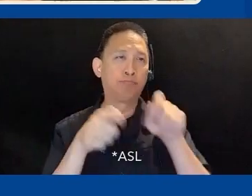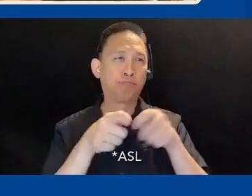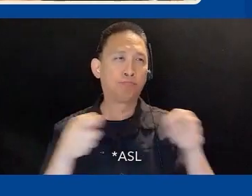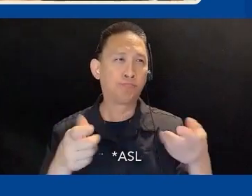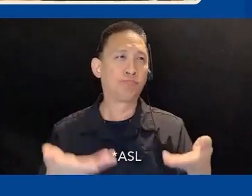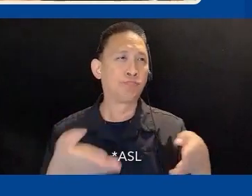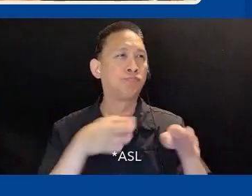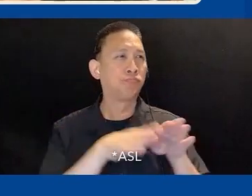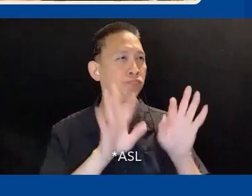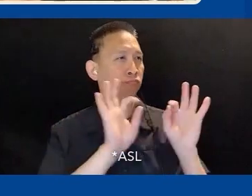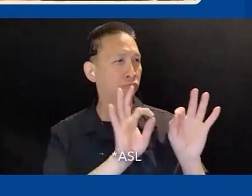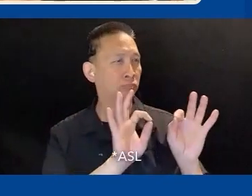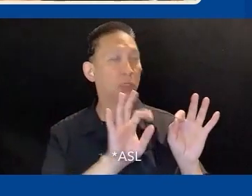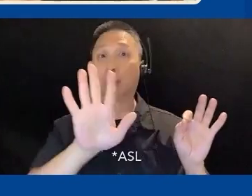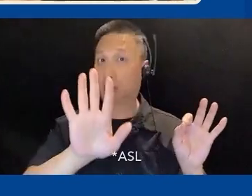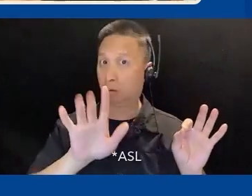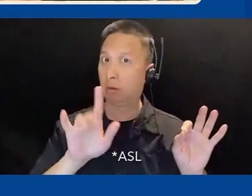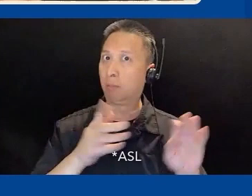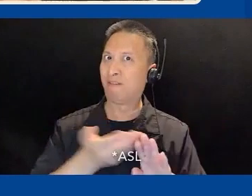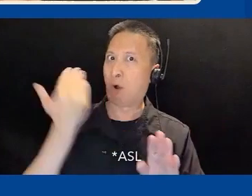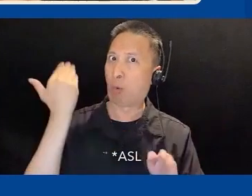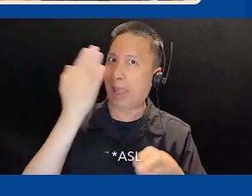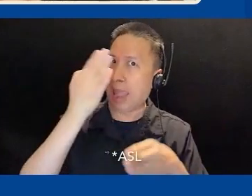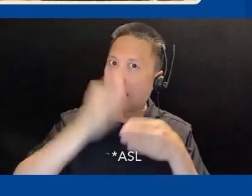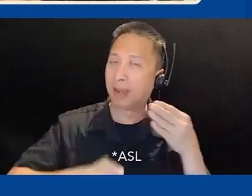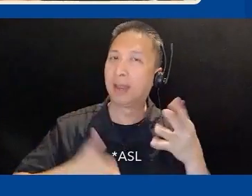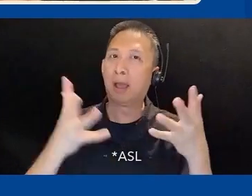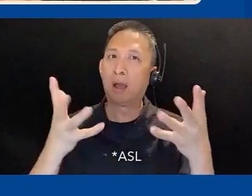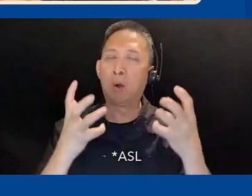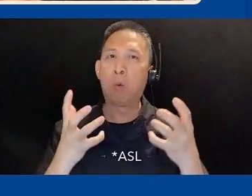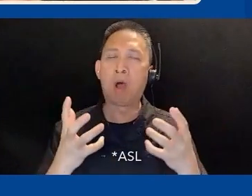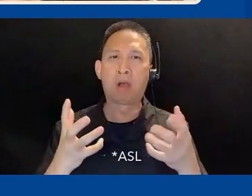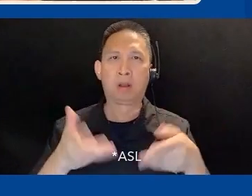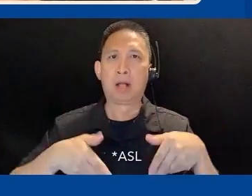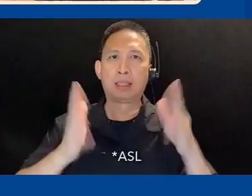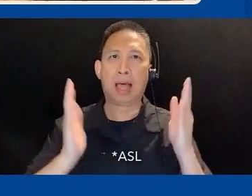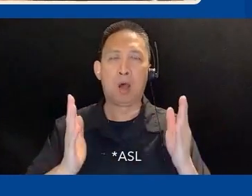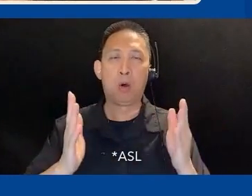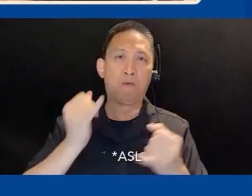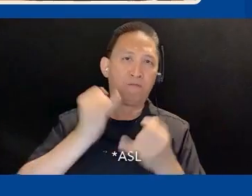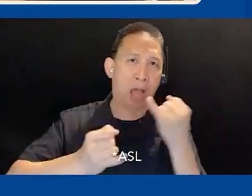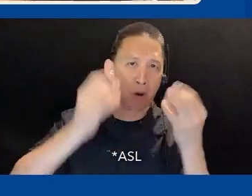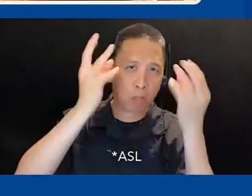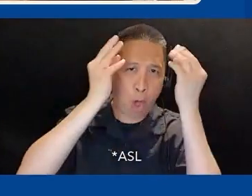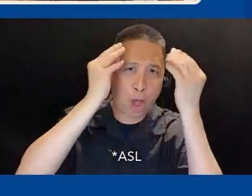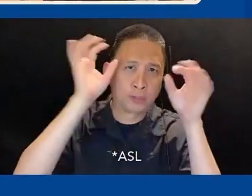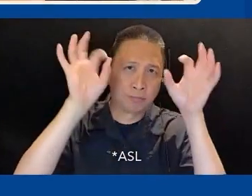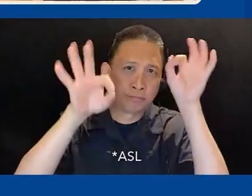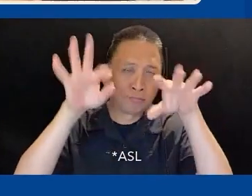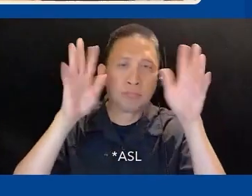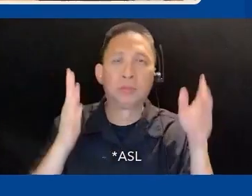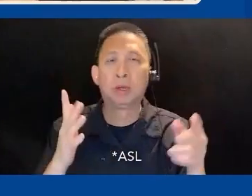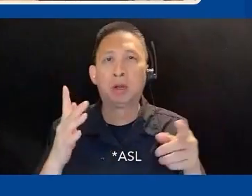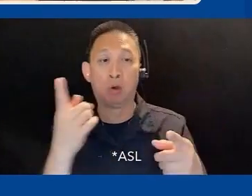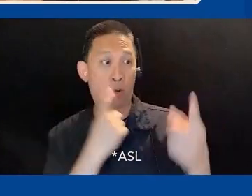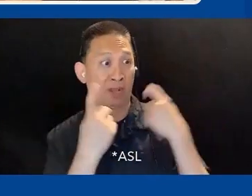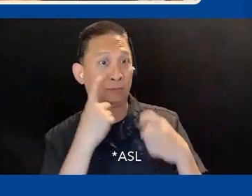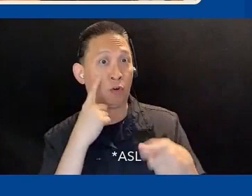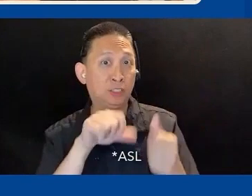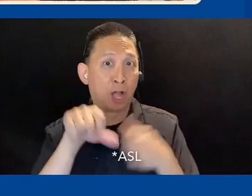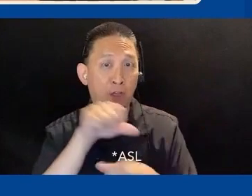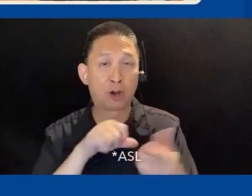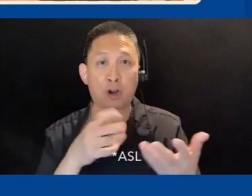everyone had a chance to say what's on their mind, or any final thoughts or questions for each other,